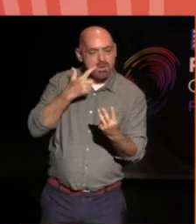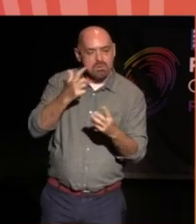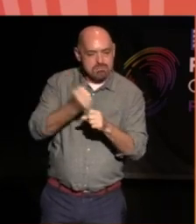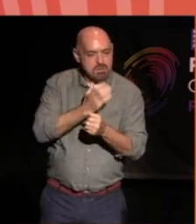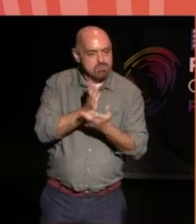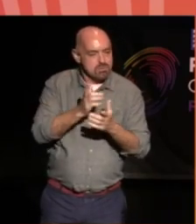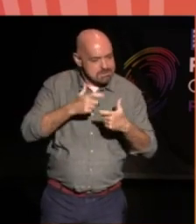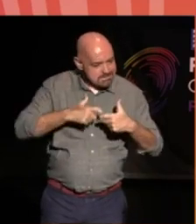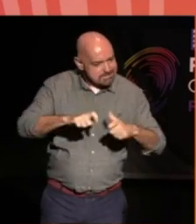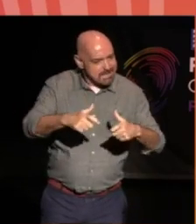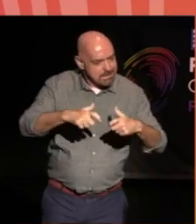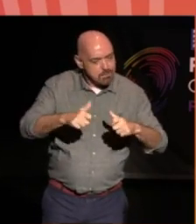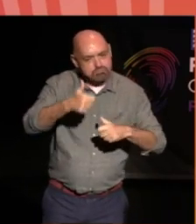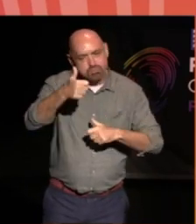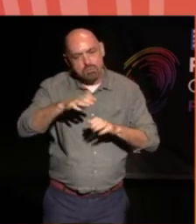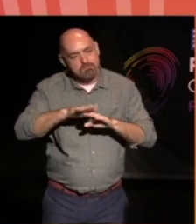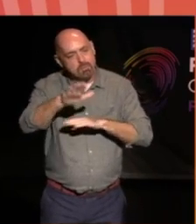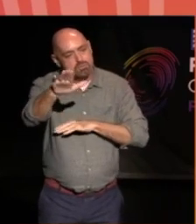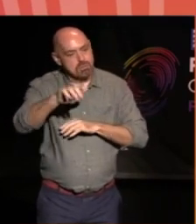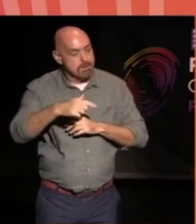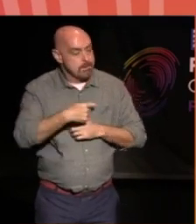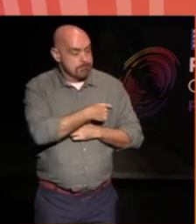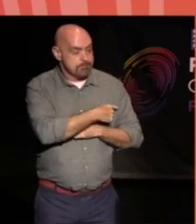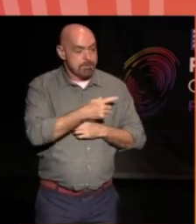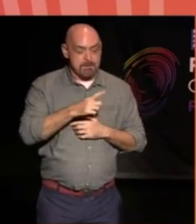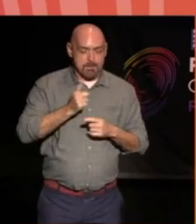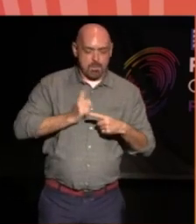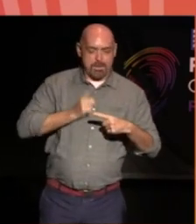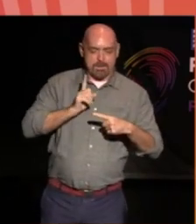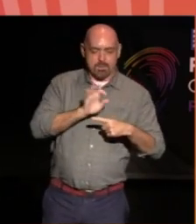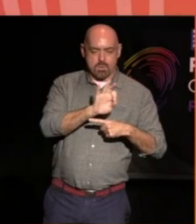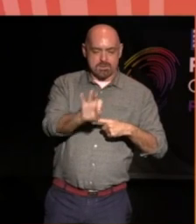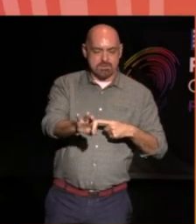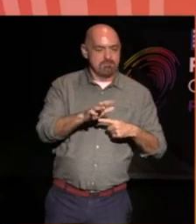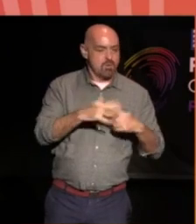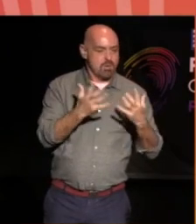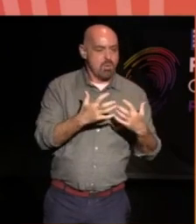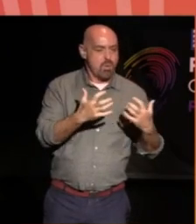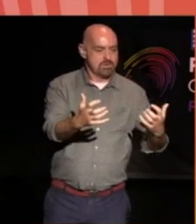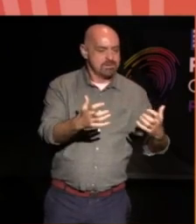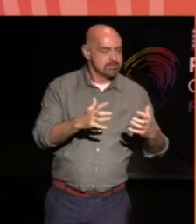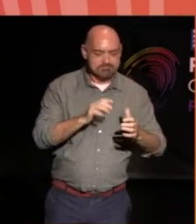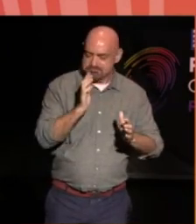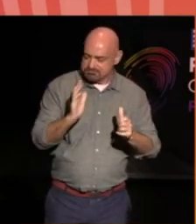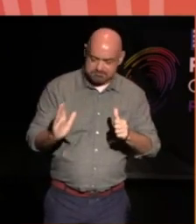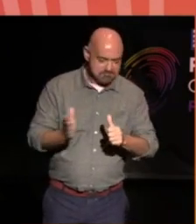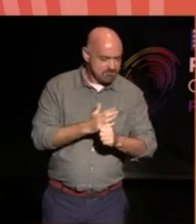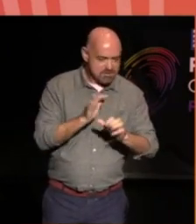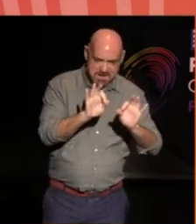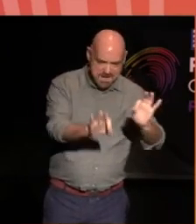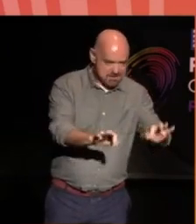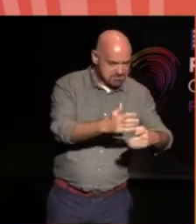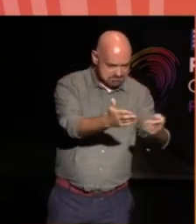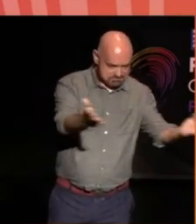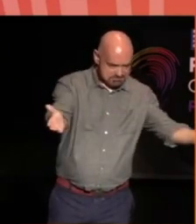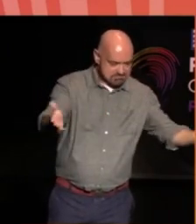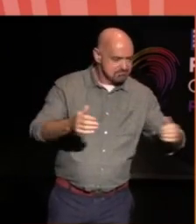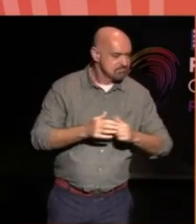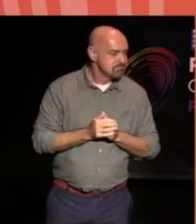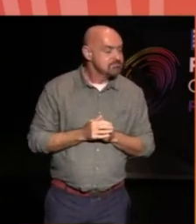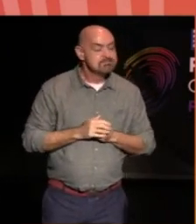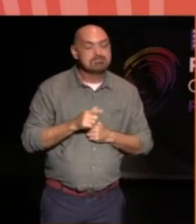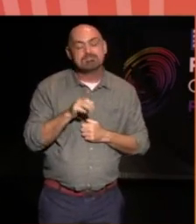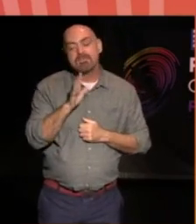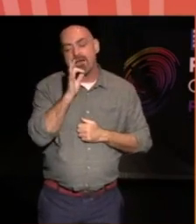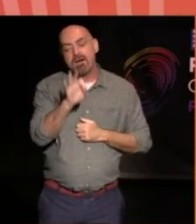sustainable future that we all want. So I had a quick question, actually, for audience participation at the very beginning, a very, very quick one, and to the panel. Does